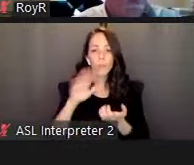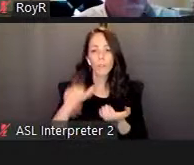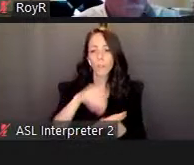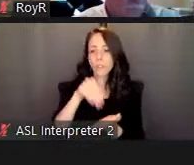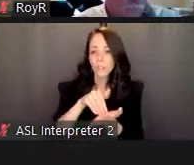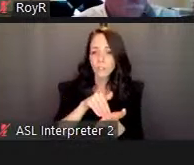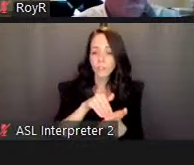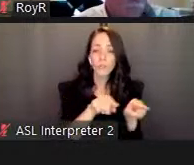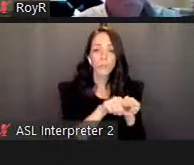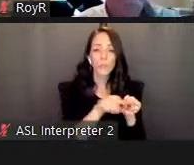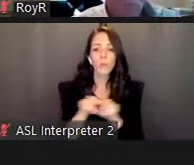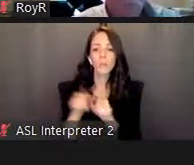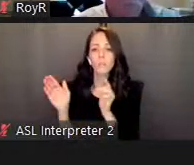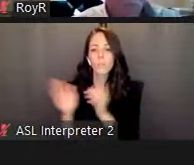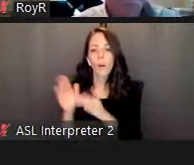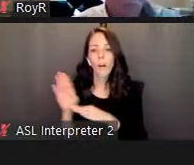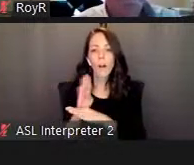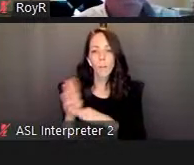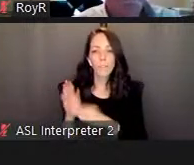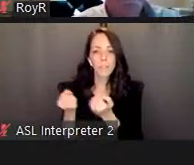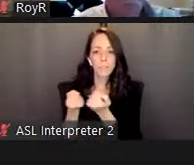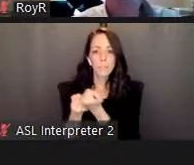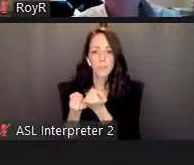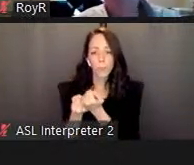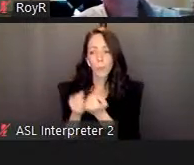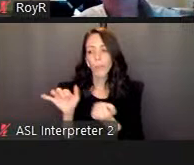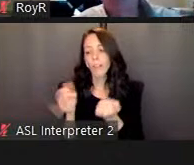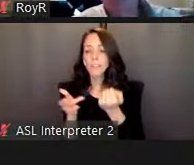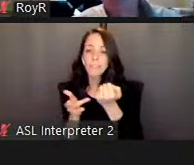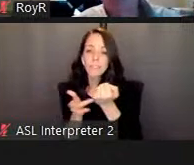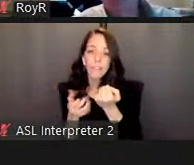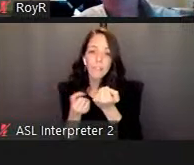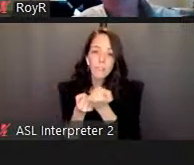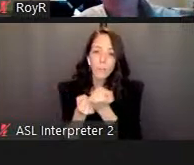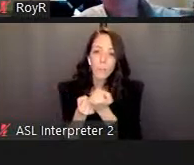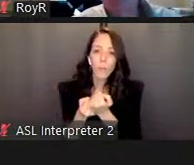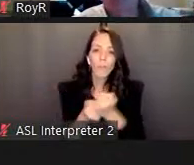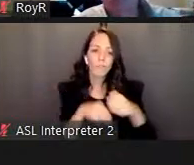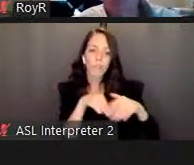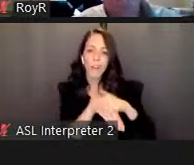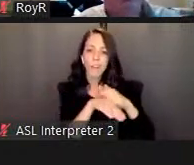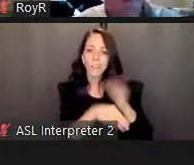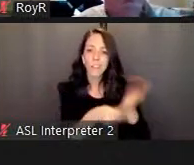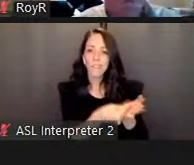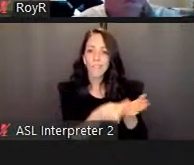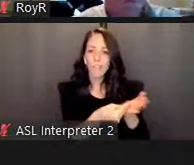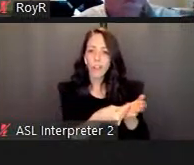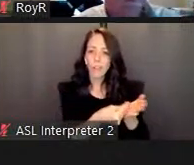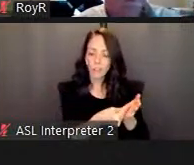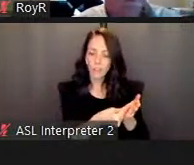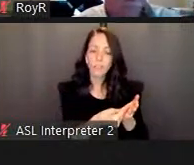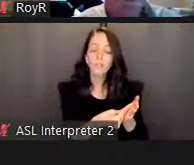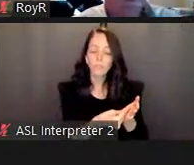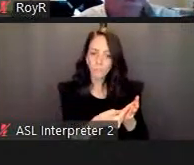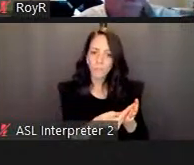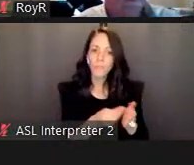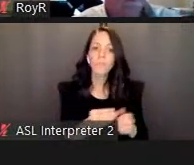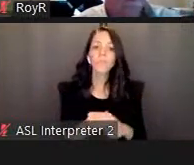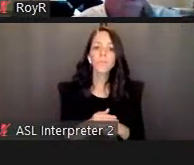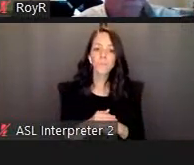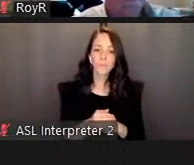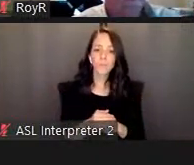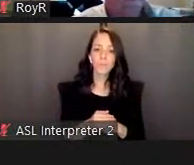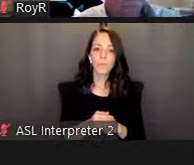small business support, including technical assistance and access to funding. We're also investing in